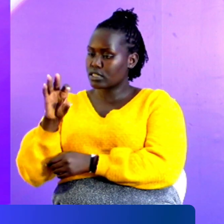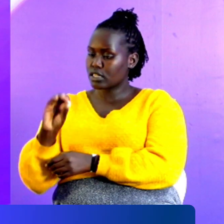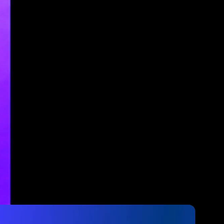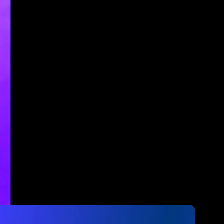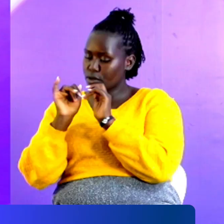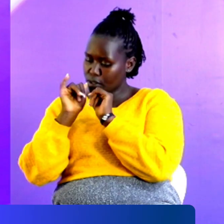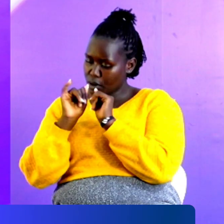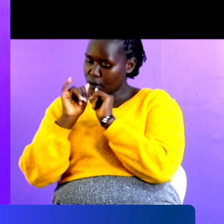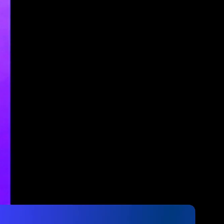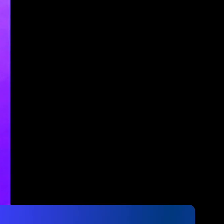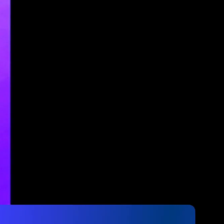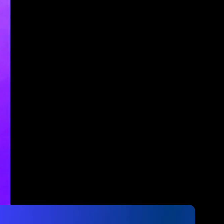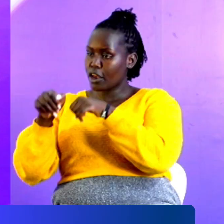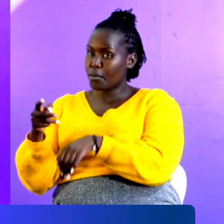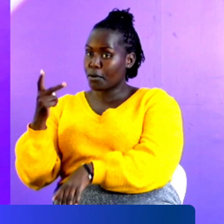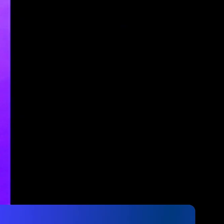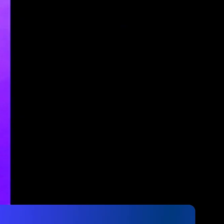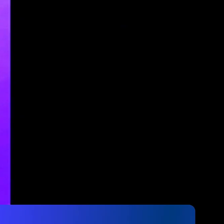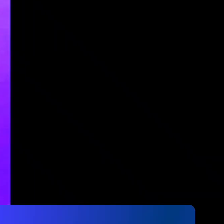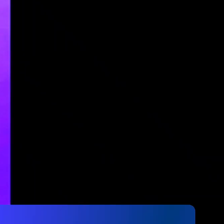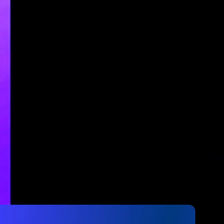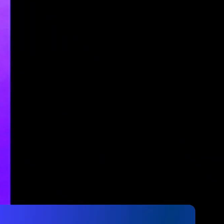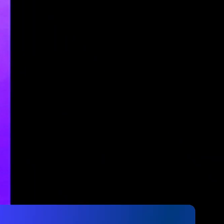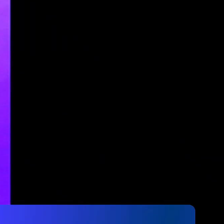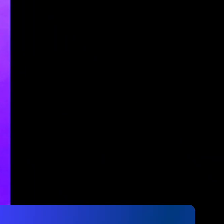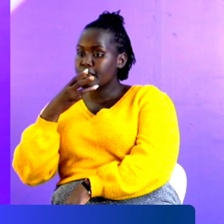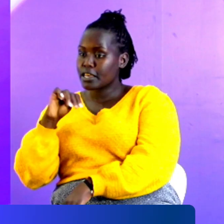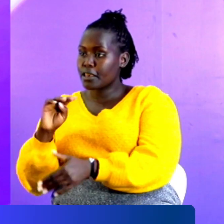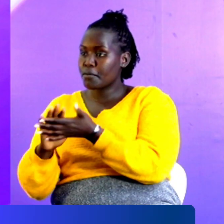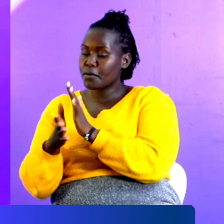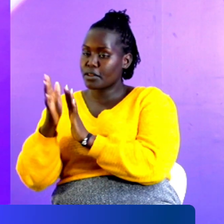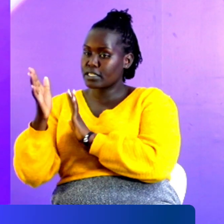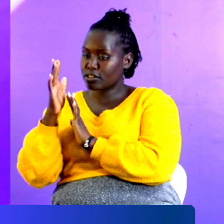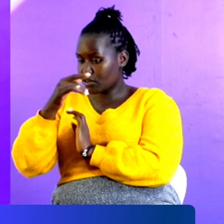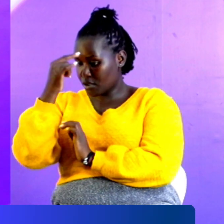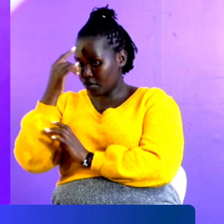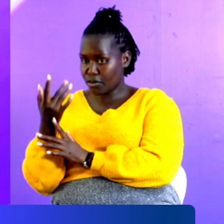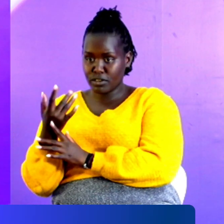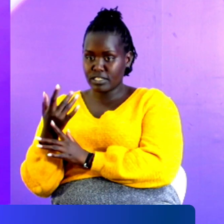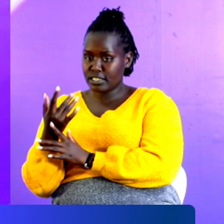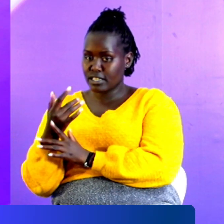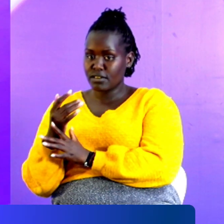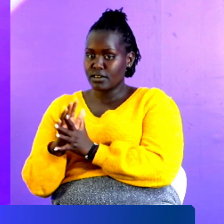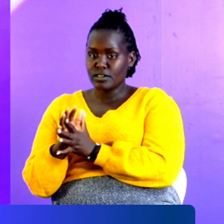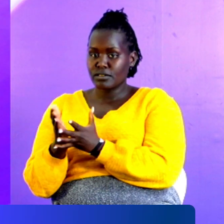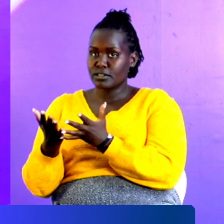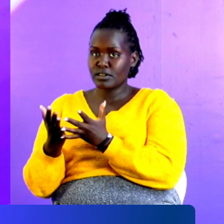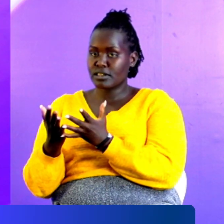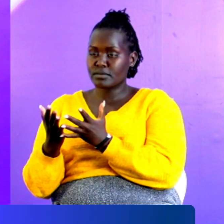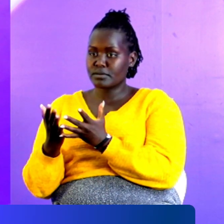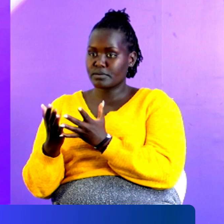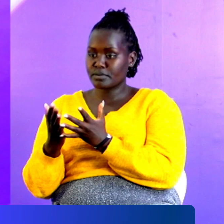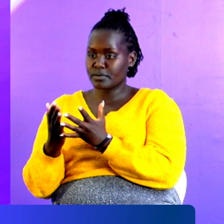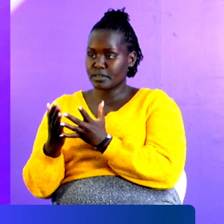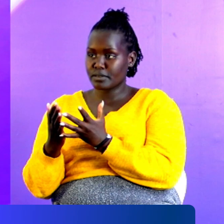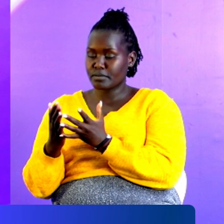blessed Yes. to be able to be seeing him without the security check. Just because You were with him in the trenches. I was the interim SG